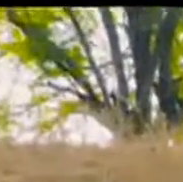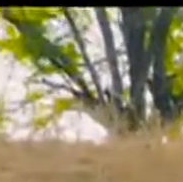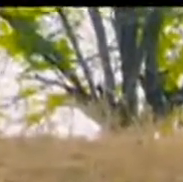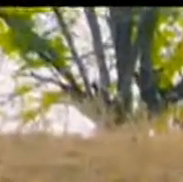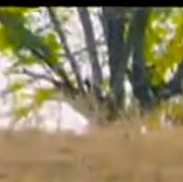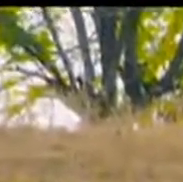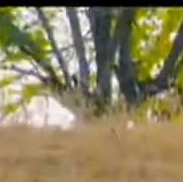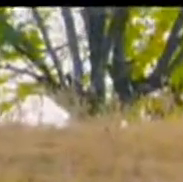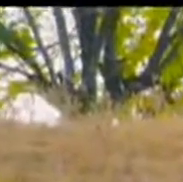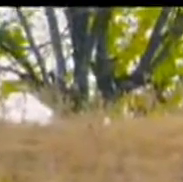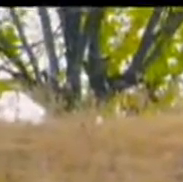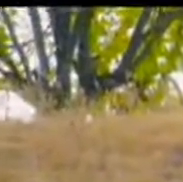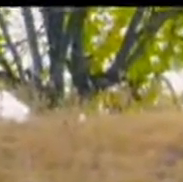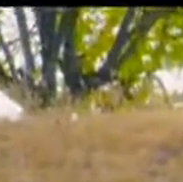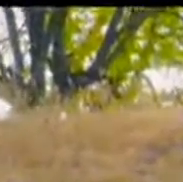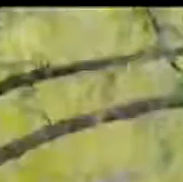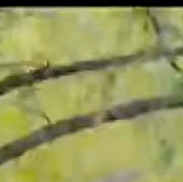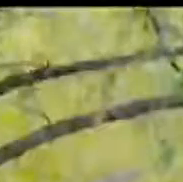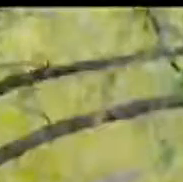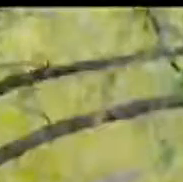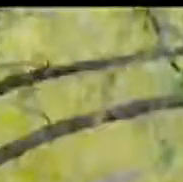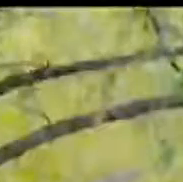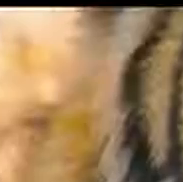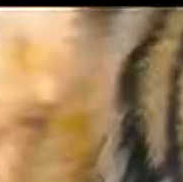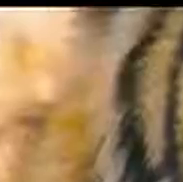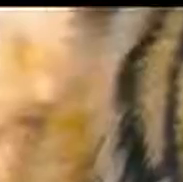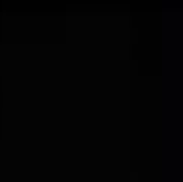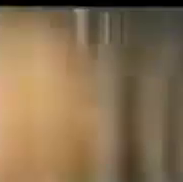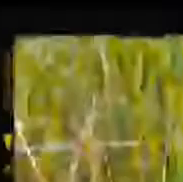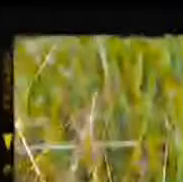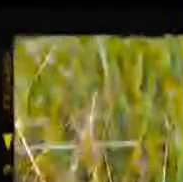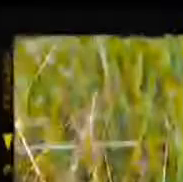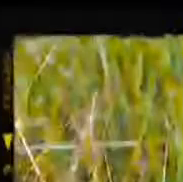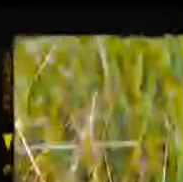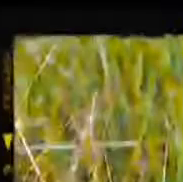India's Ranthambore Reserve in Rajasthan is home to the